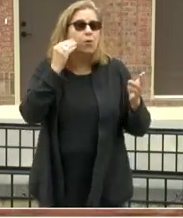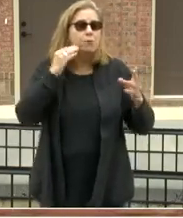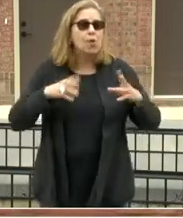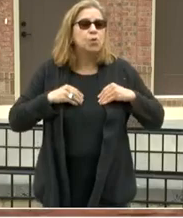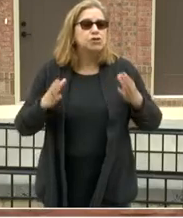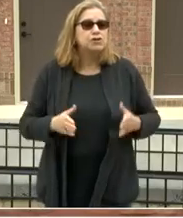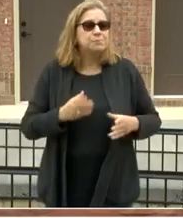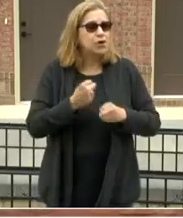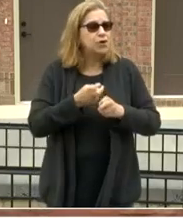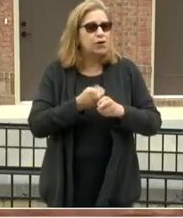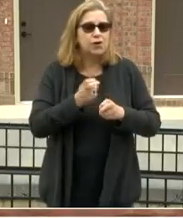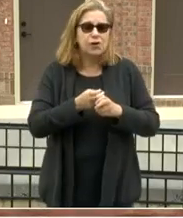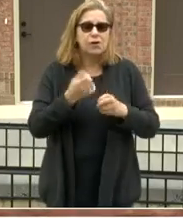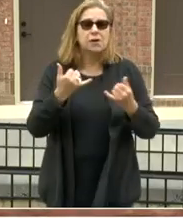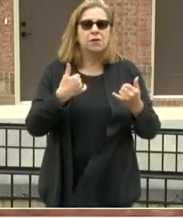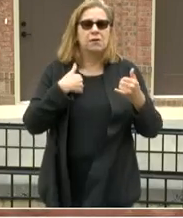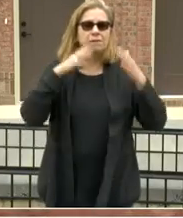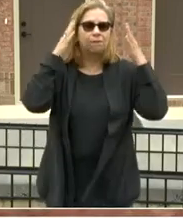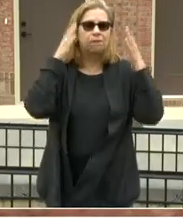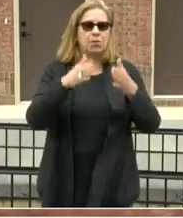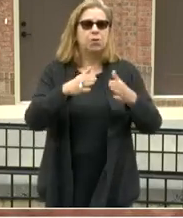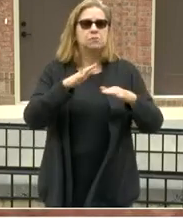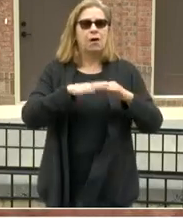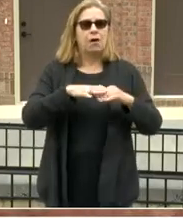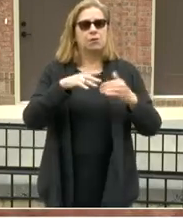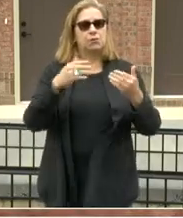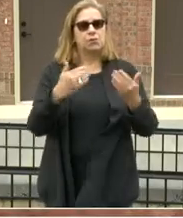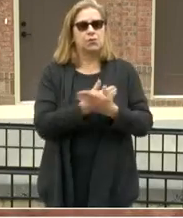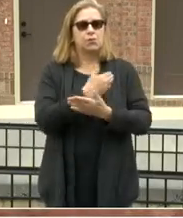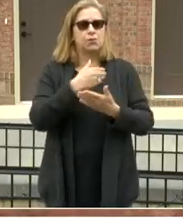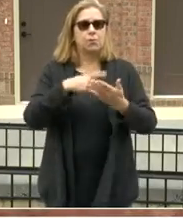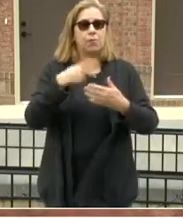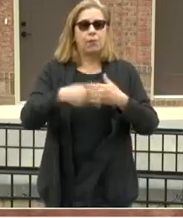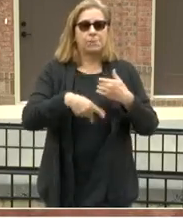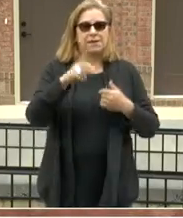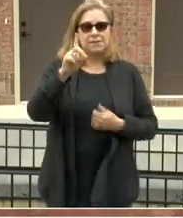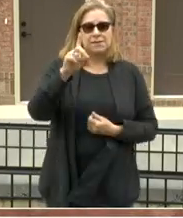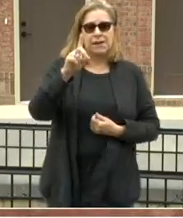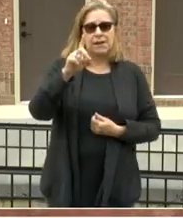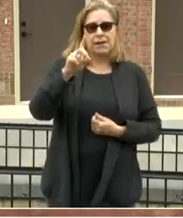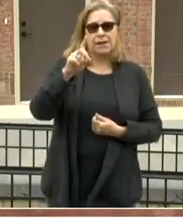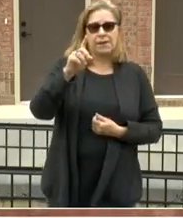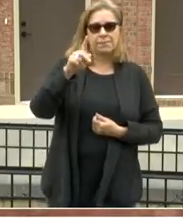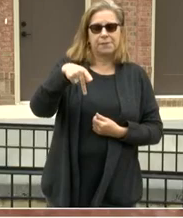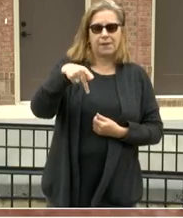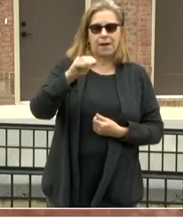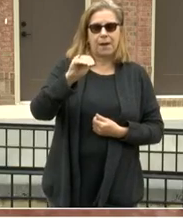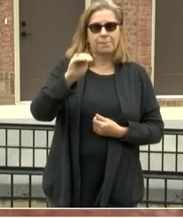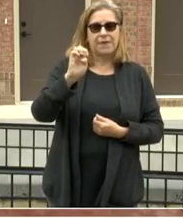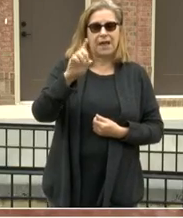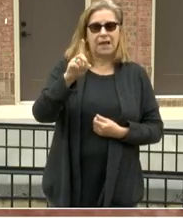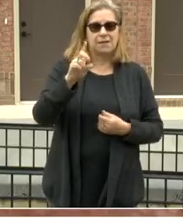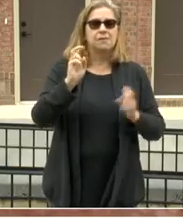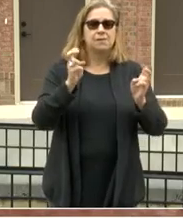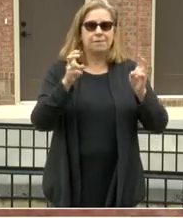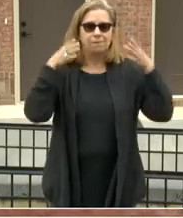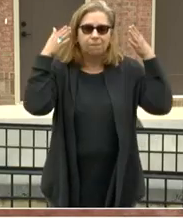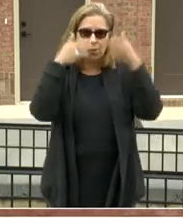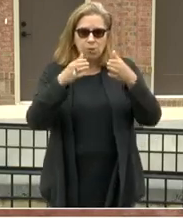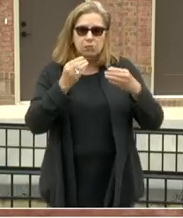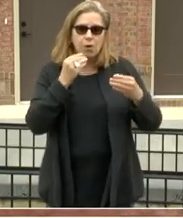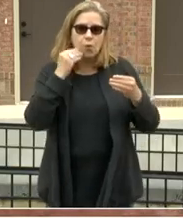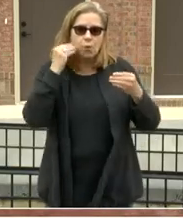a focus of ours in DEMPED to make sure that we're promoting more home ownership.